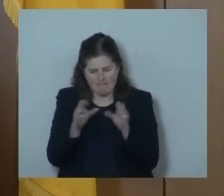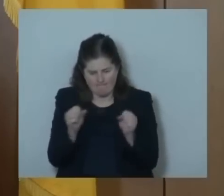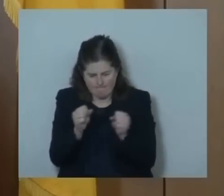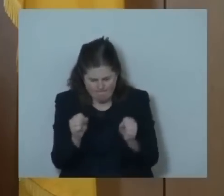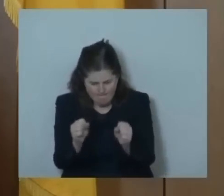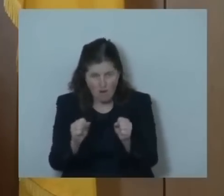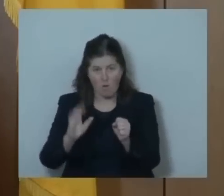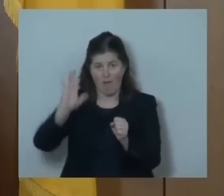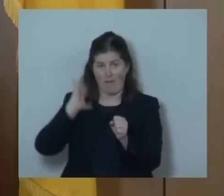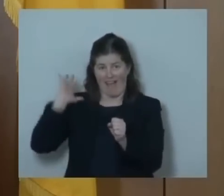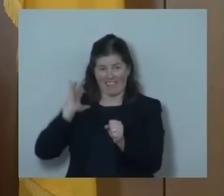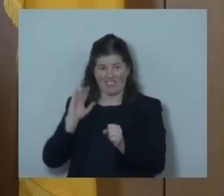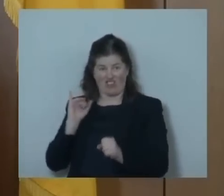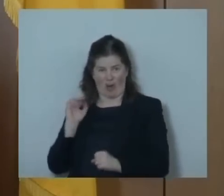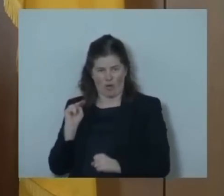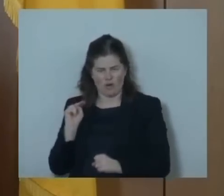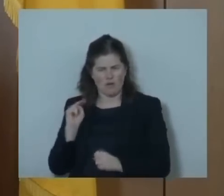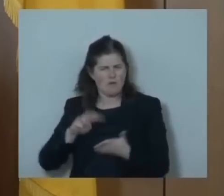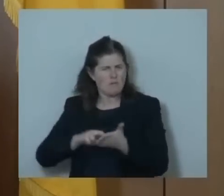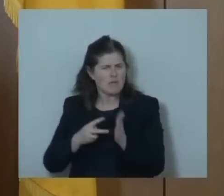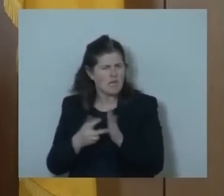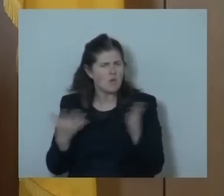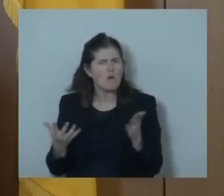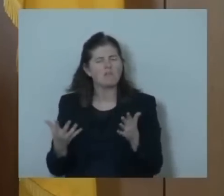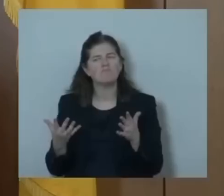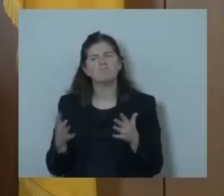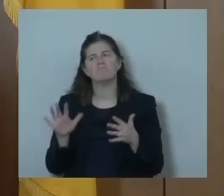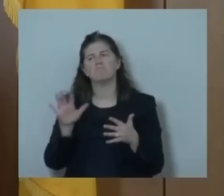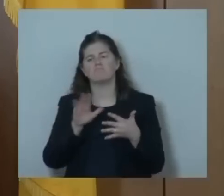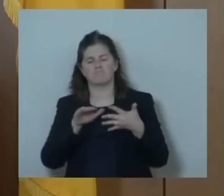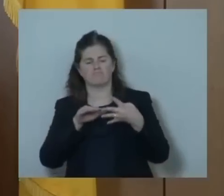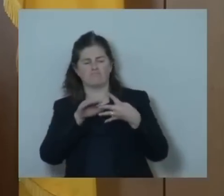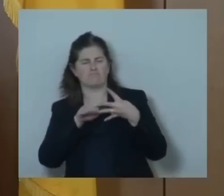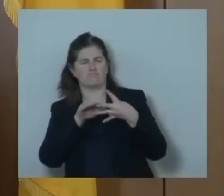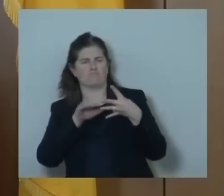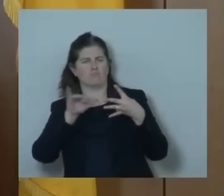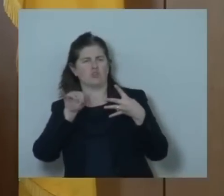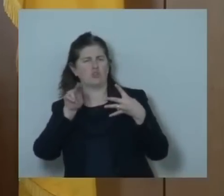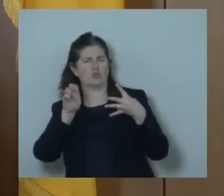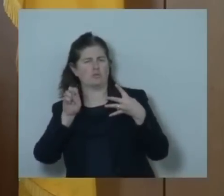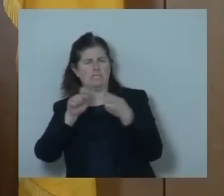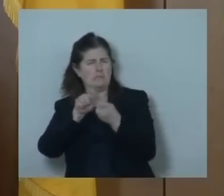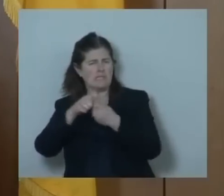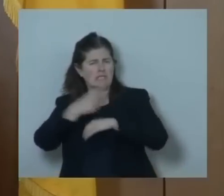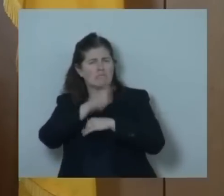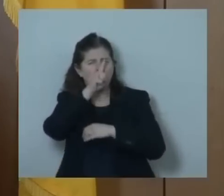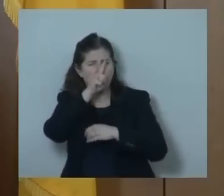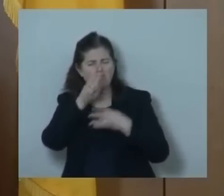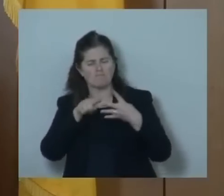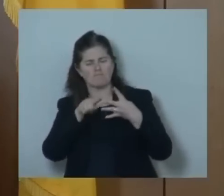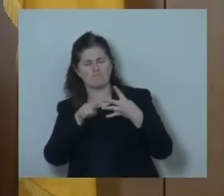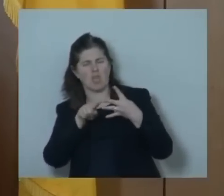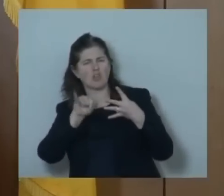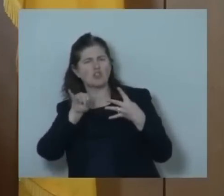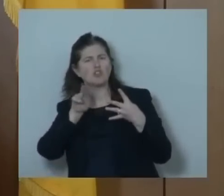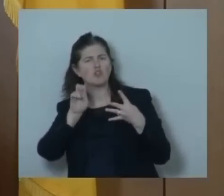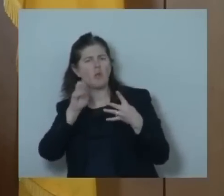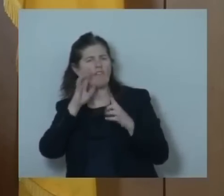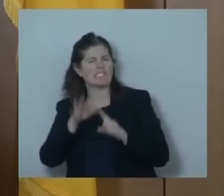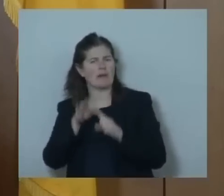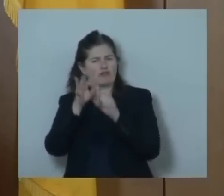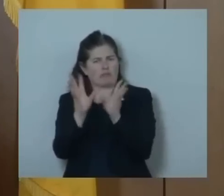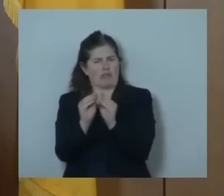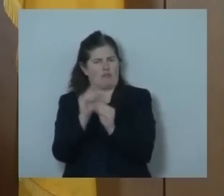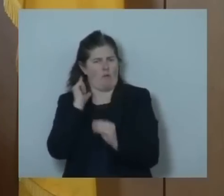mean? Well, then it means that probably middle of June, no date is set, for a special session, we